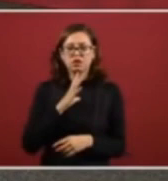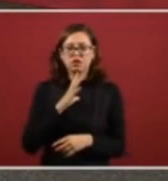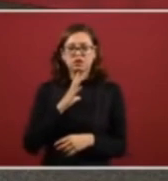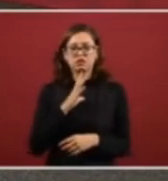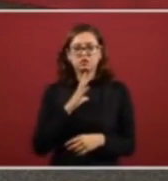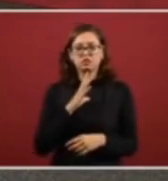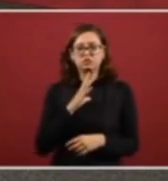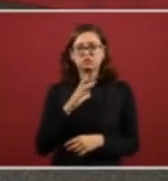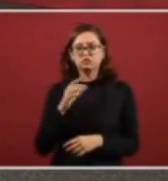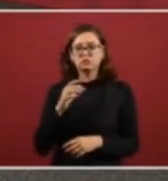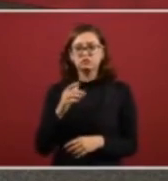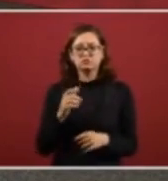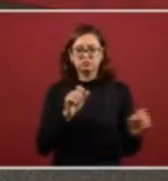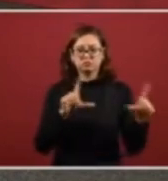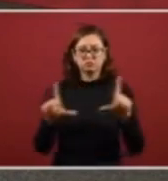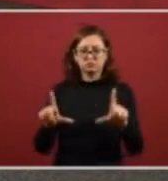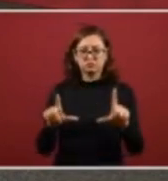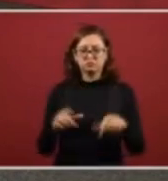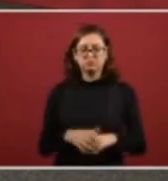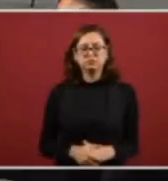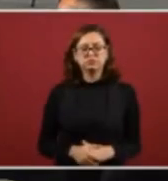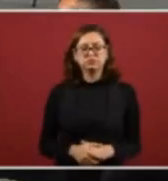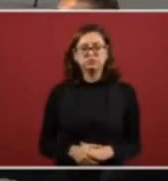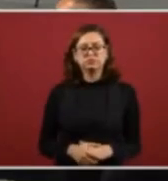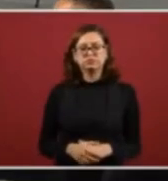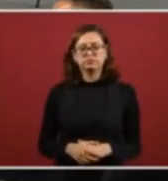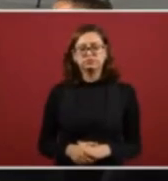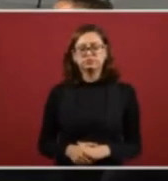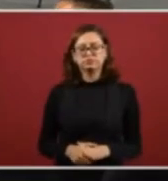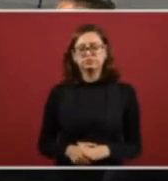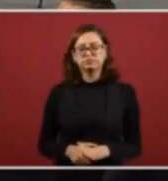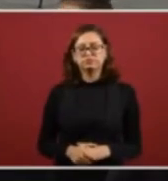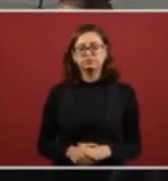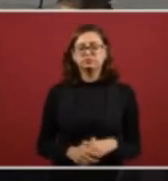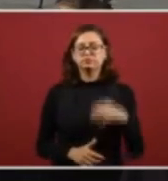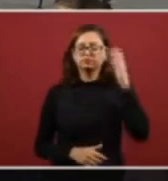Can you put the one from today or yesterday, the slides?